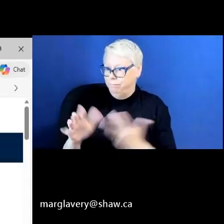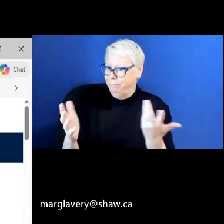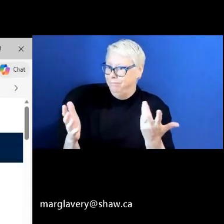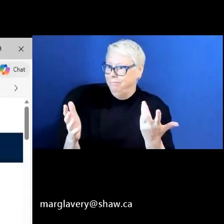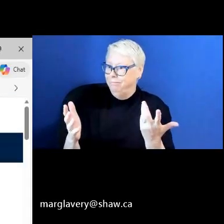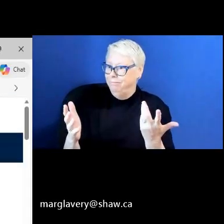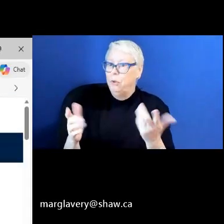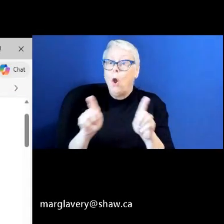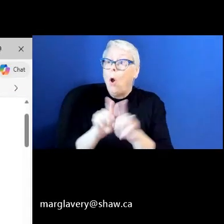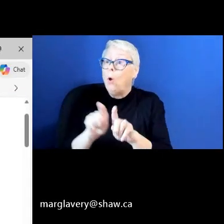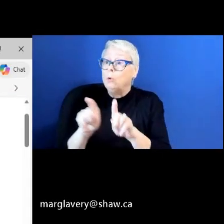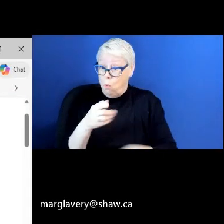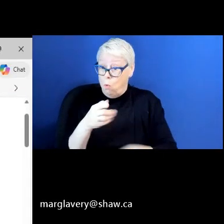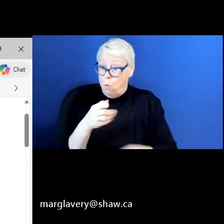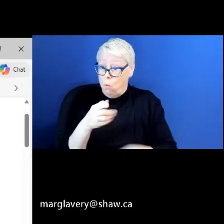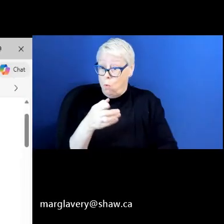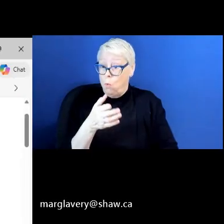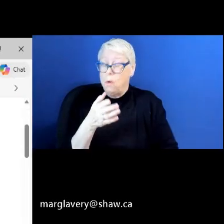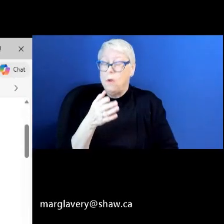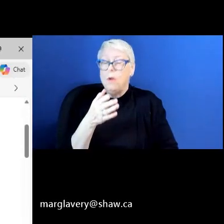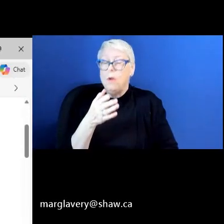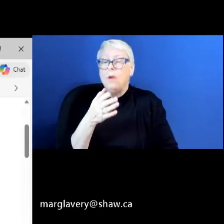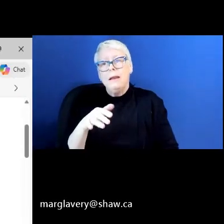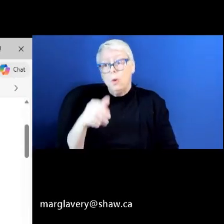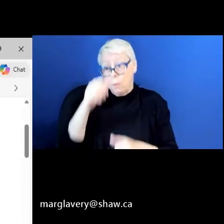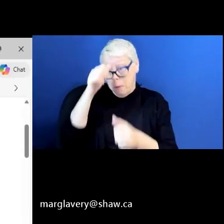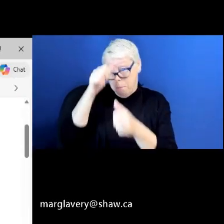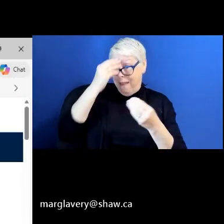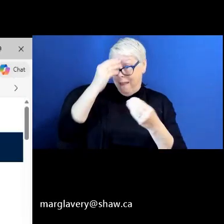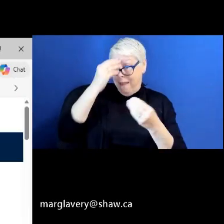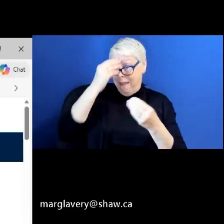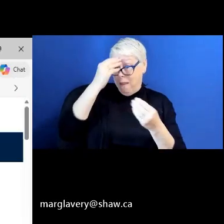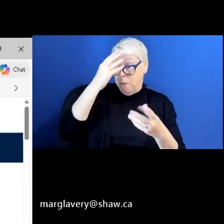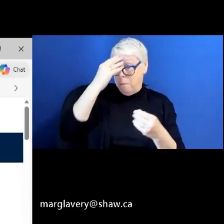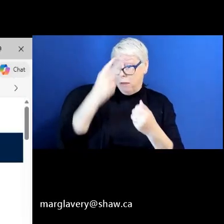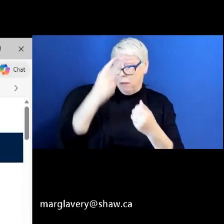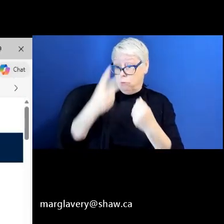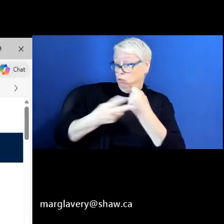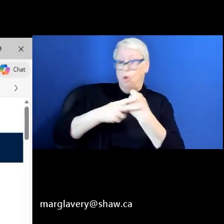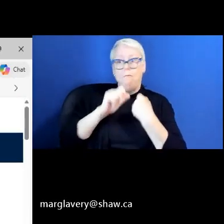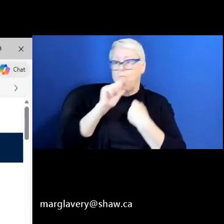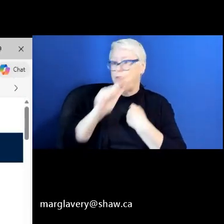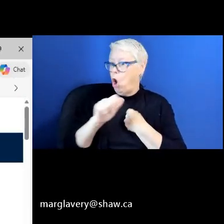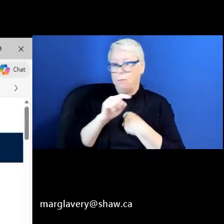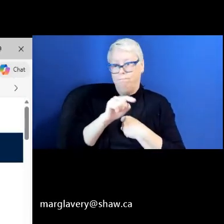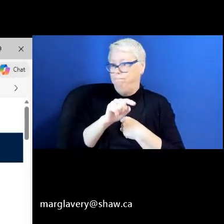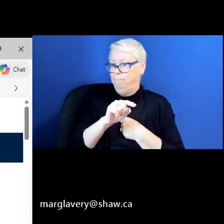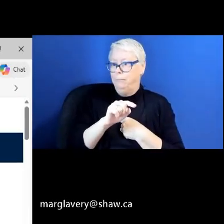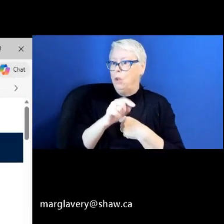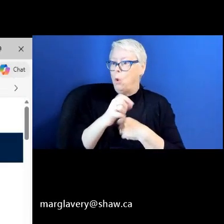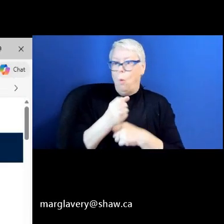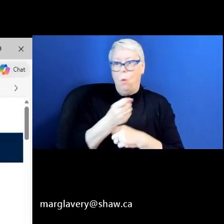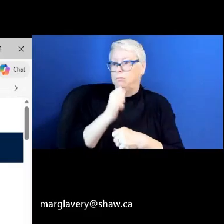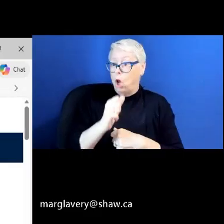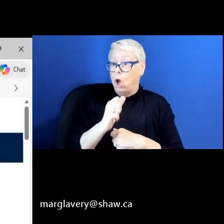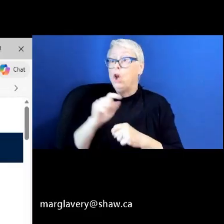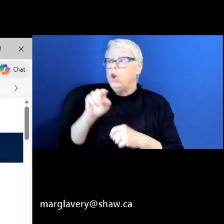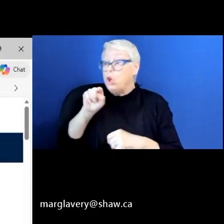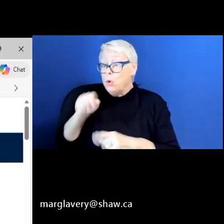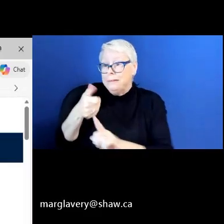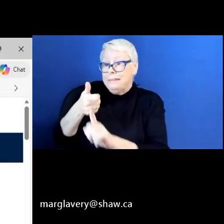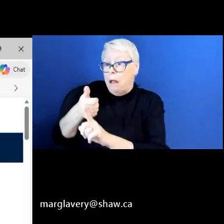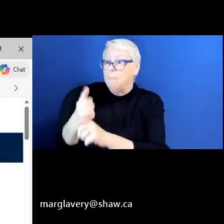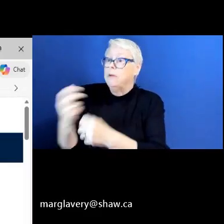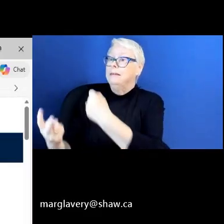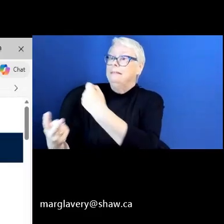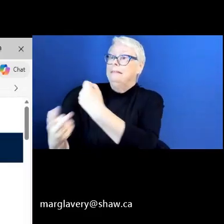also can, as you remember, the information is not being stored for you here. You can also save the session and share